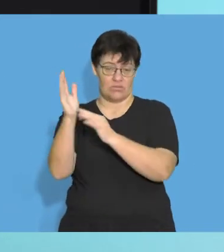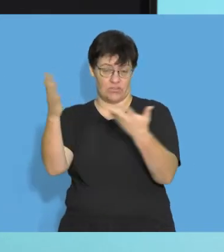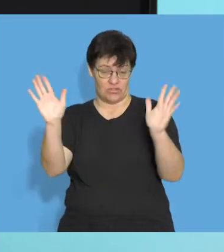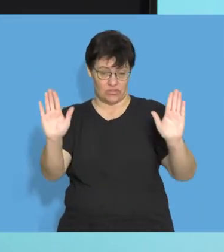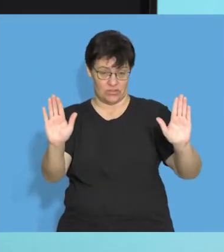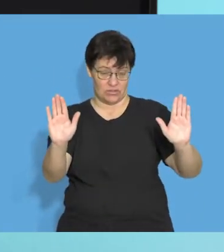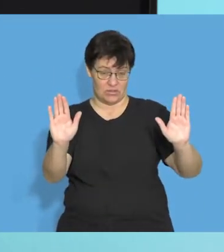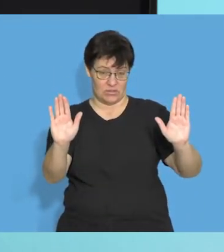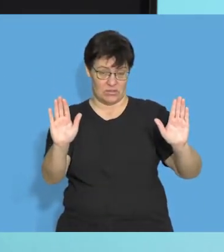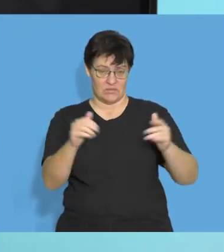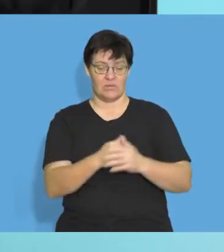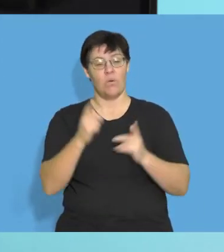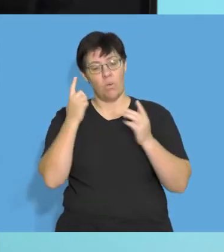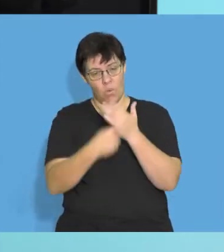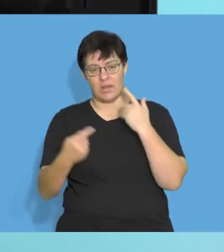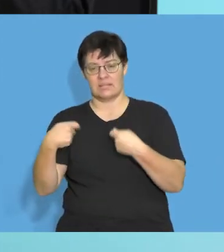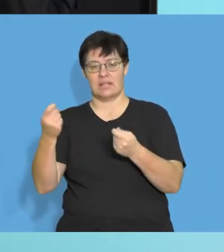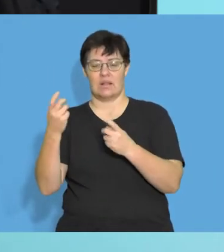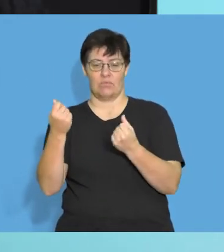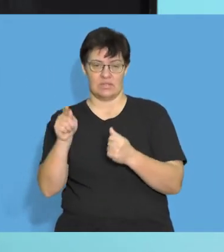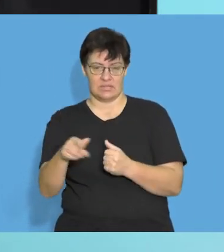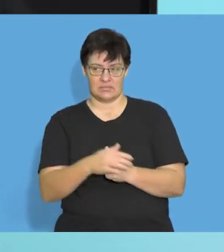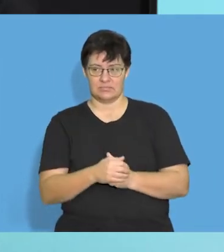the selling price. Okay.